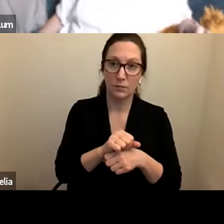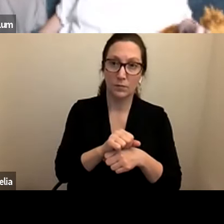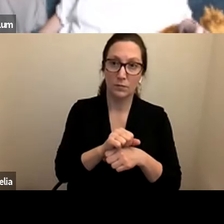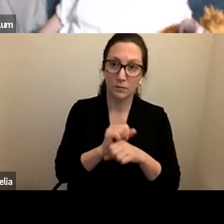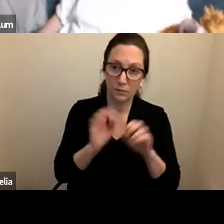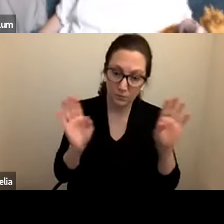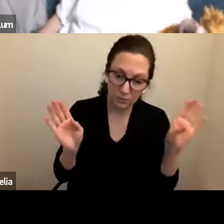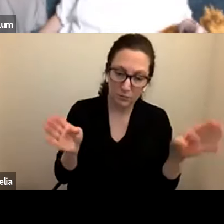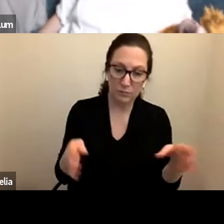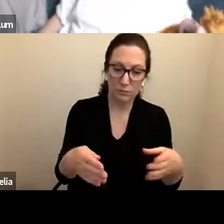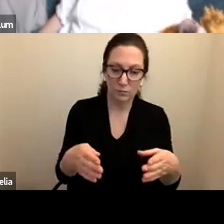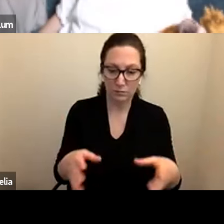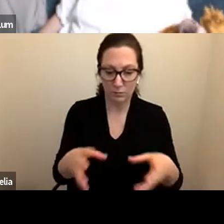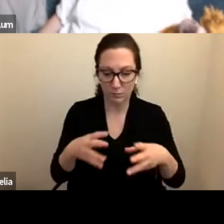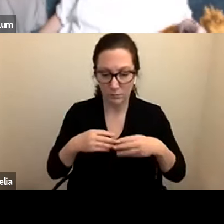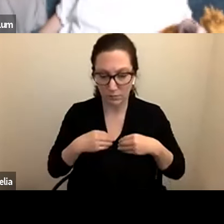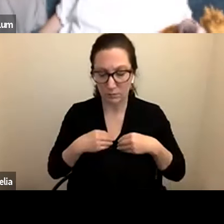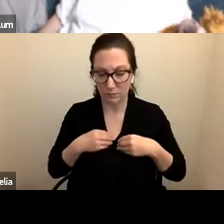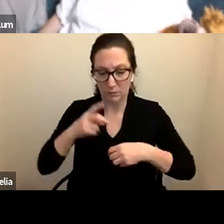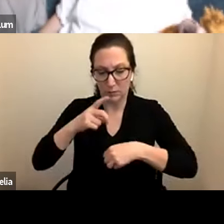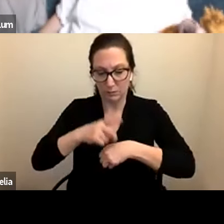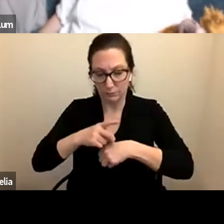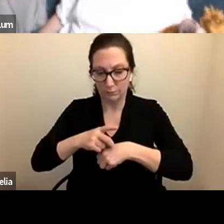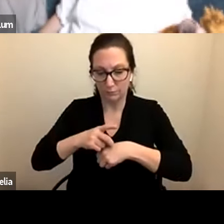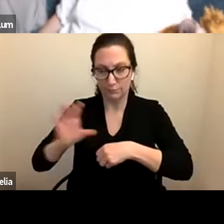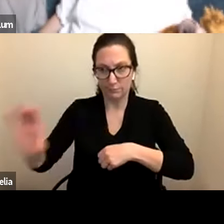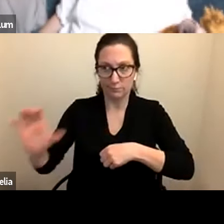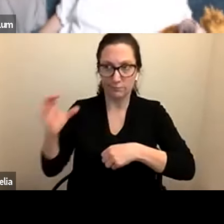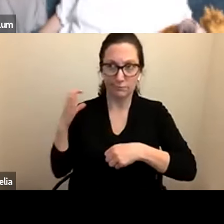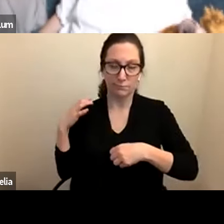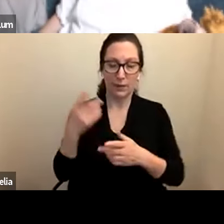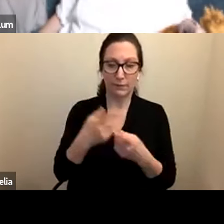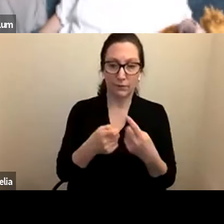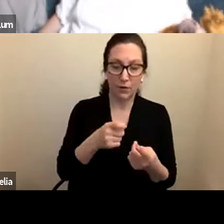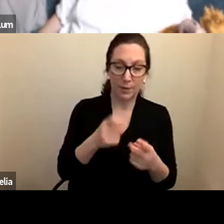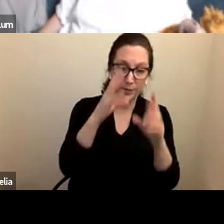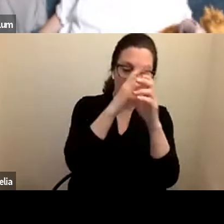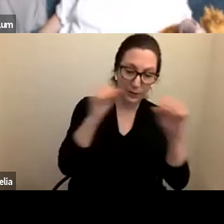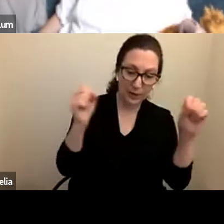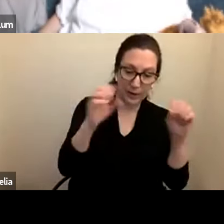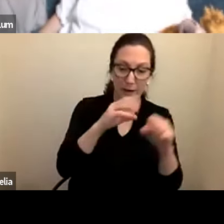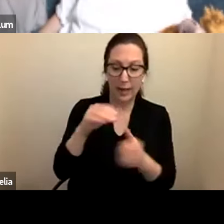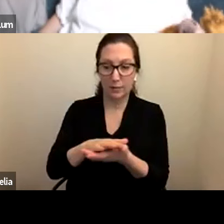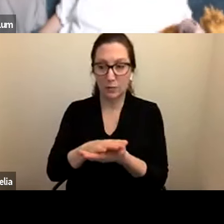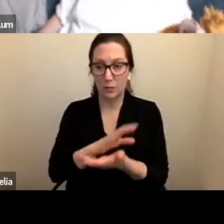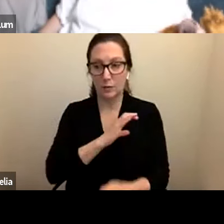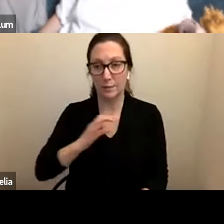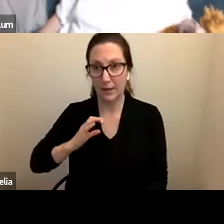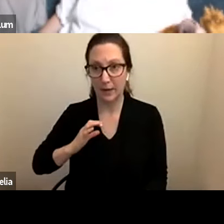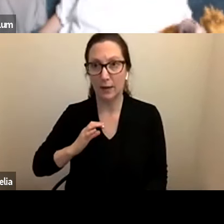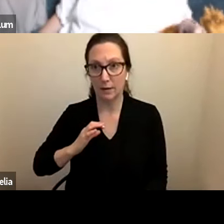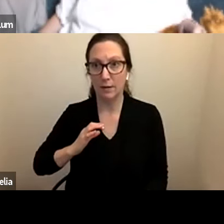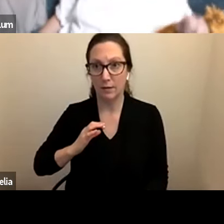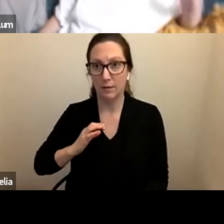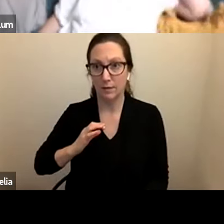it by the superintendent initially and by the school committee that we currently work on, that we're